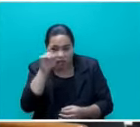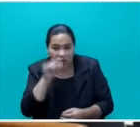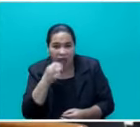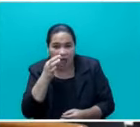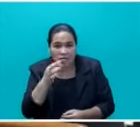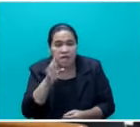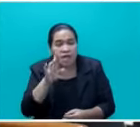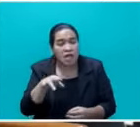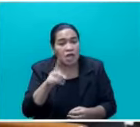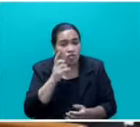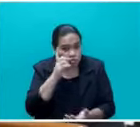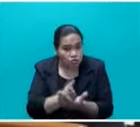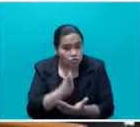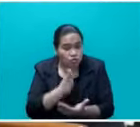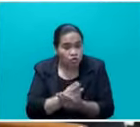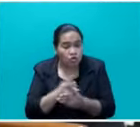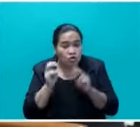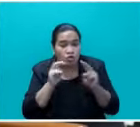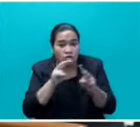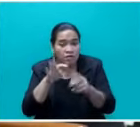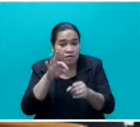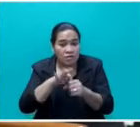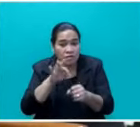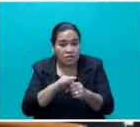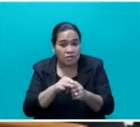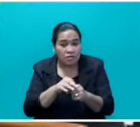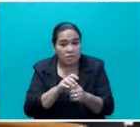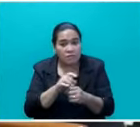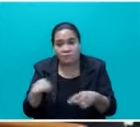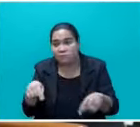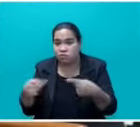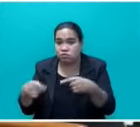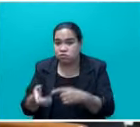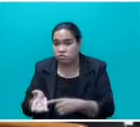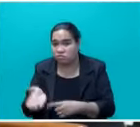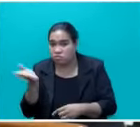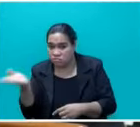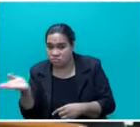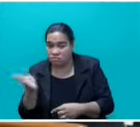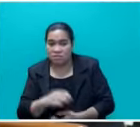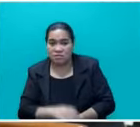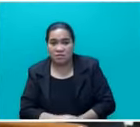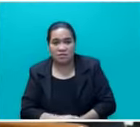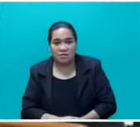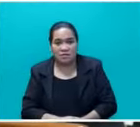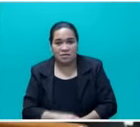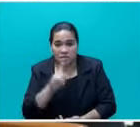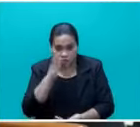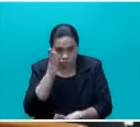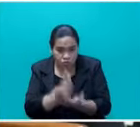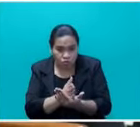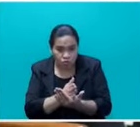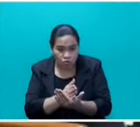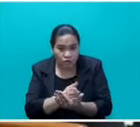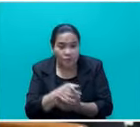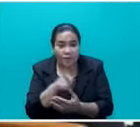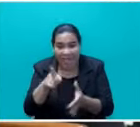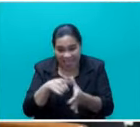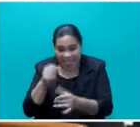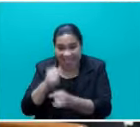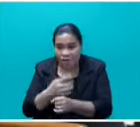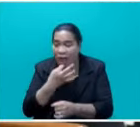complaint against the Judicial Services Commission as Legal Practitioners Unit? Is it true that the Honorable Attorney General asked